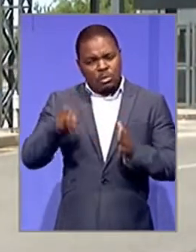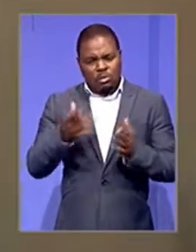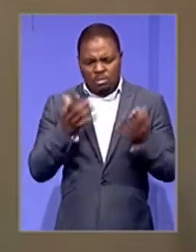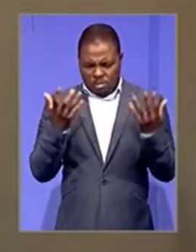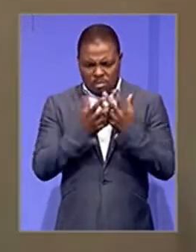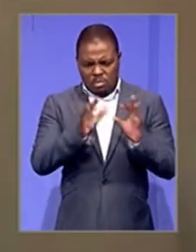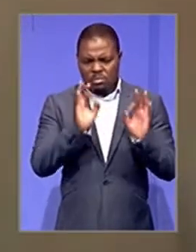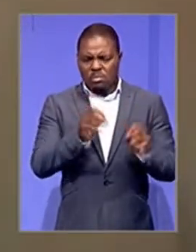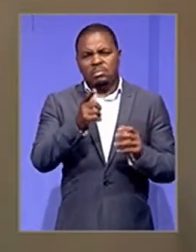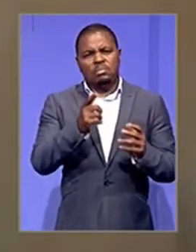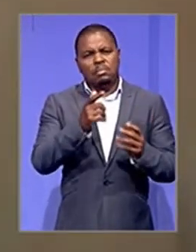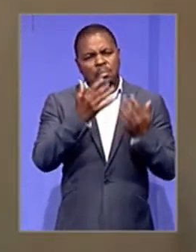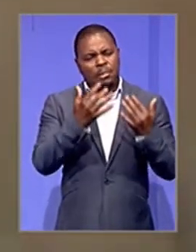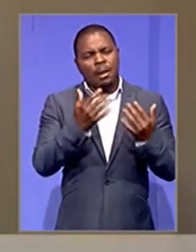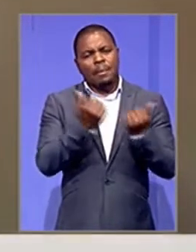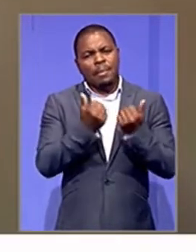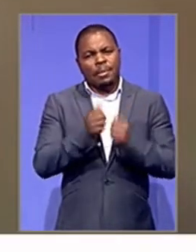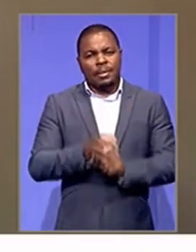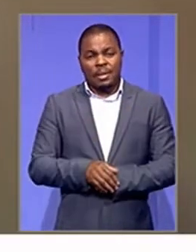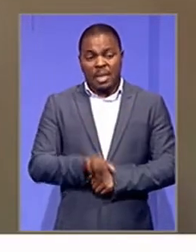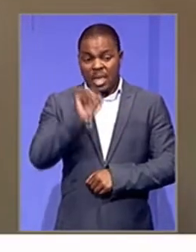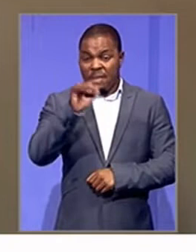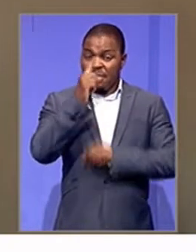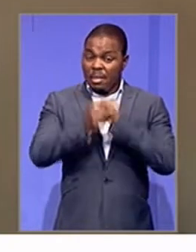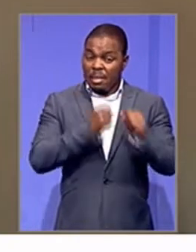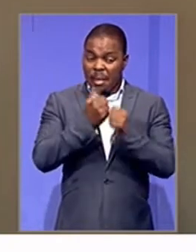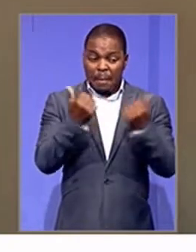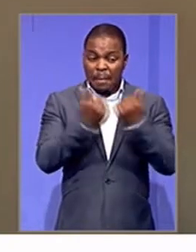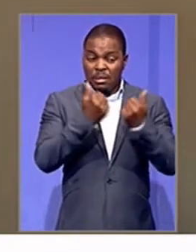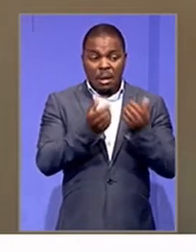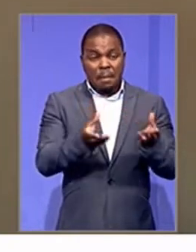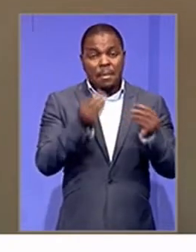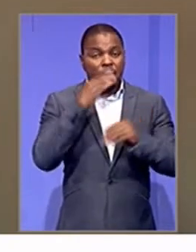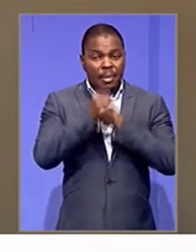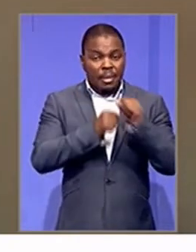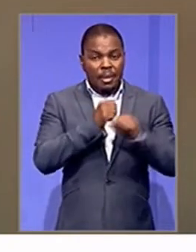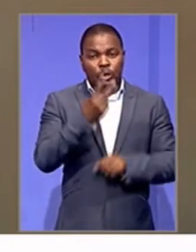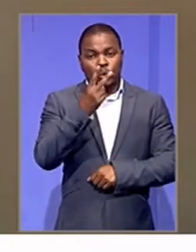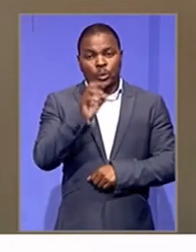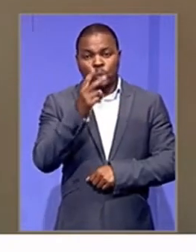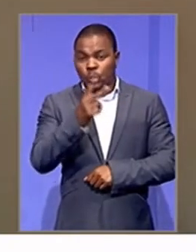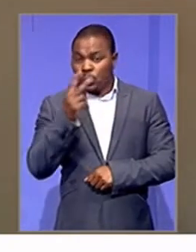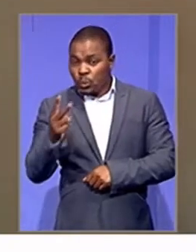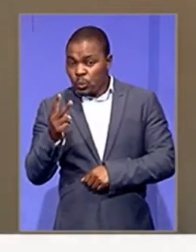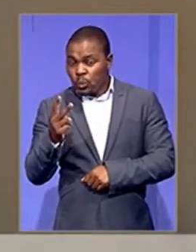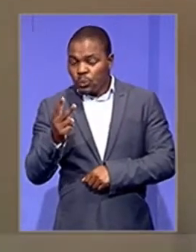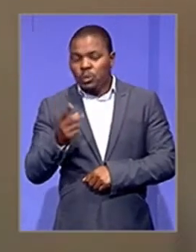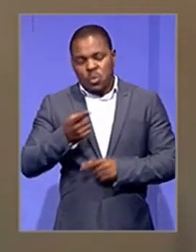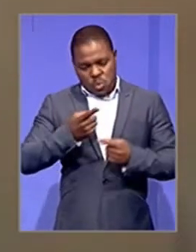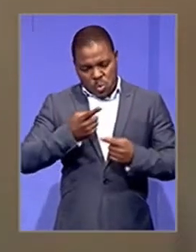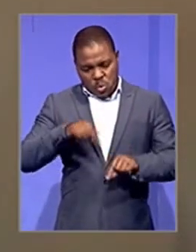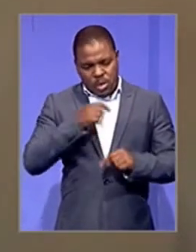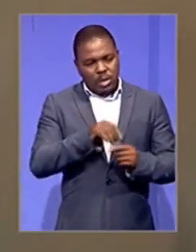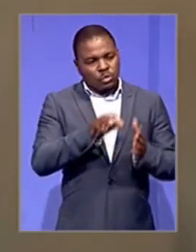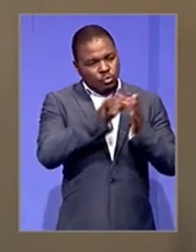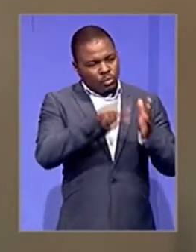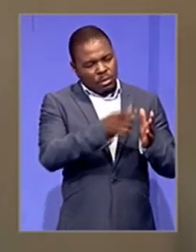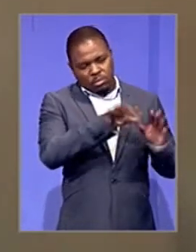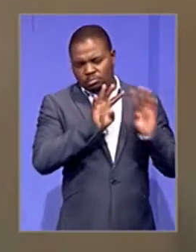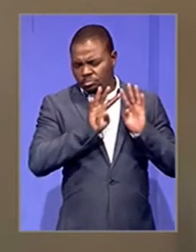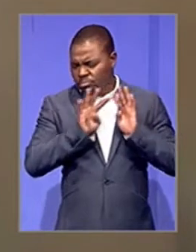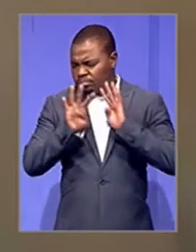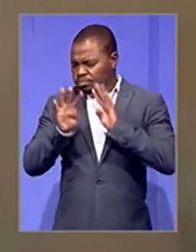deserving. If basari fumani di bursary tsena next year, the beginning of the 2022 academic year, re tla renka bana ba sekolo re